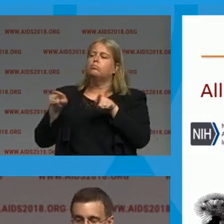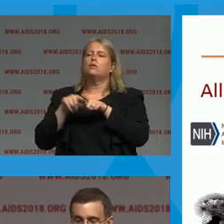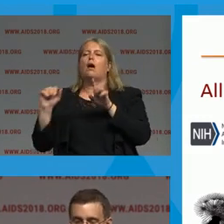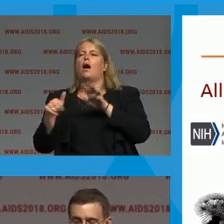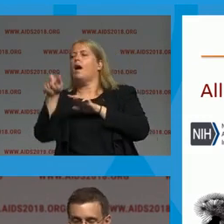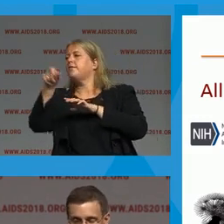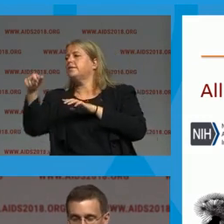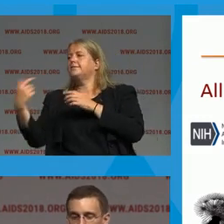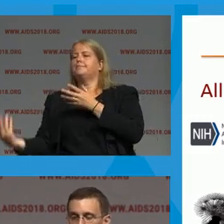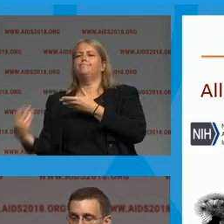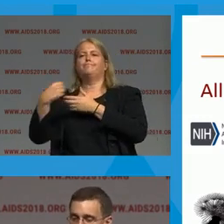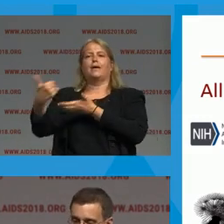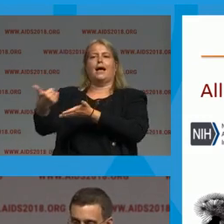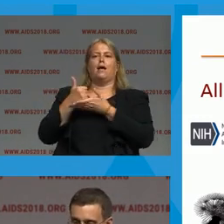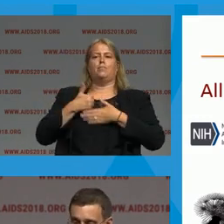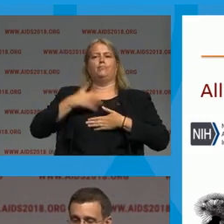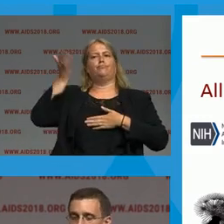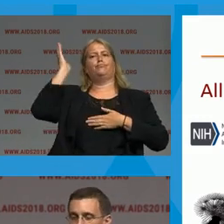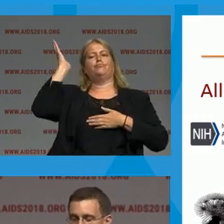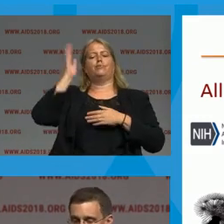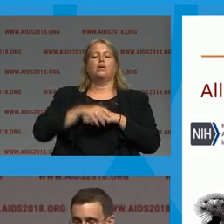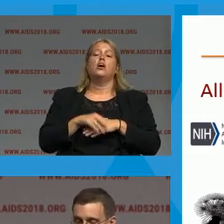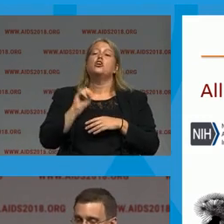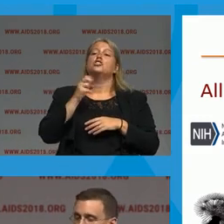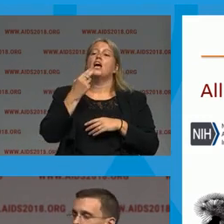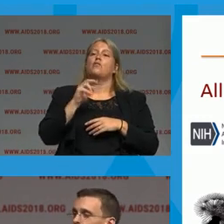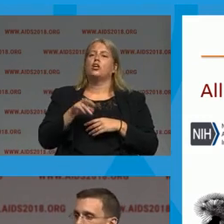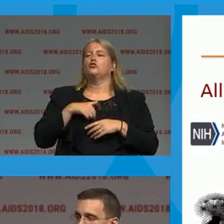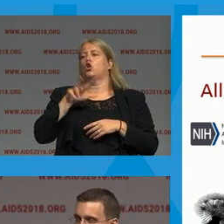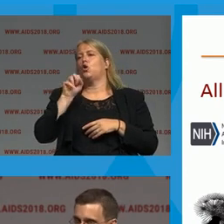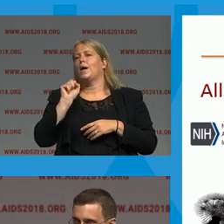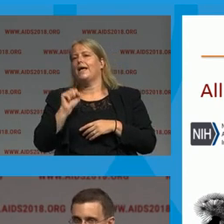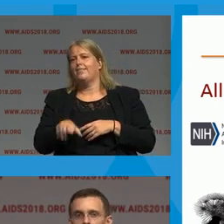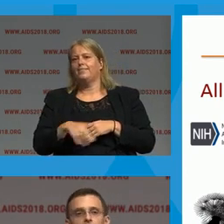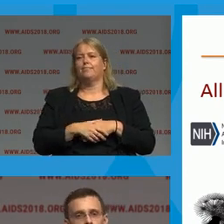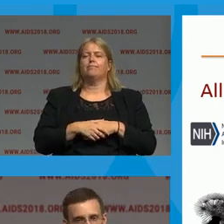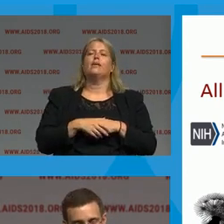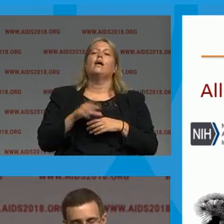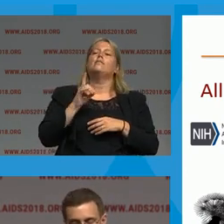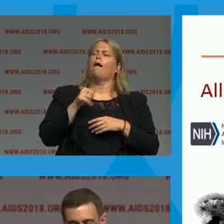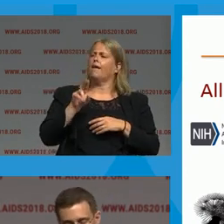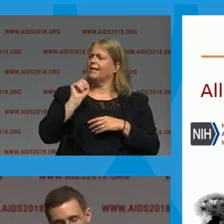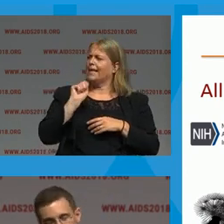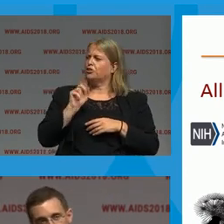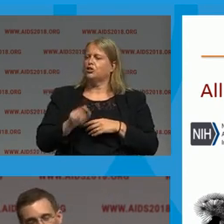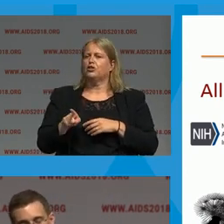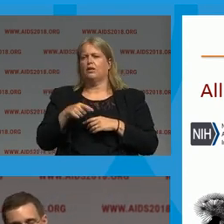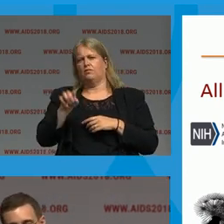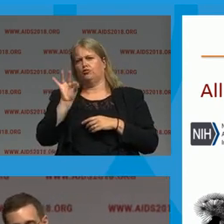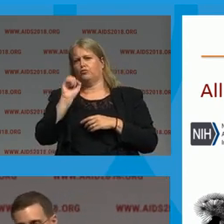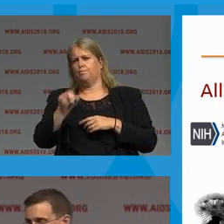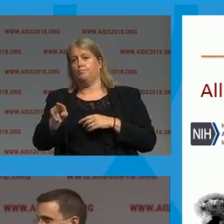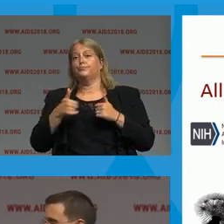together this talk, in particular Sharon Lewin, Doug Nixon, and Trip Gulick. Thank you very much.